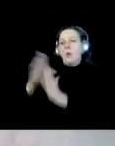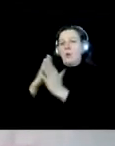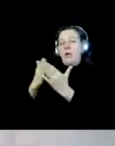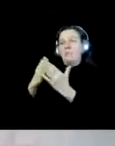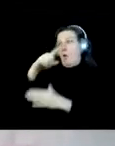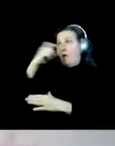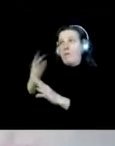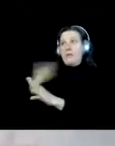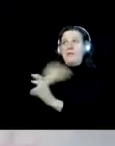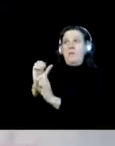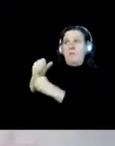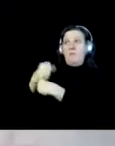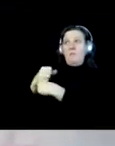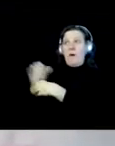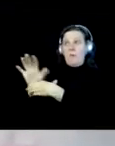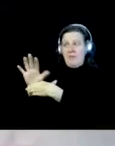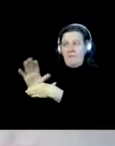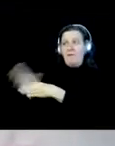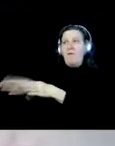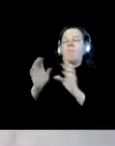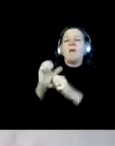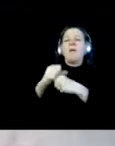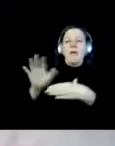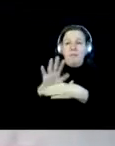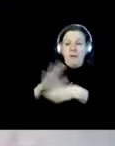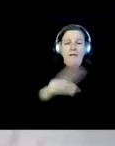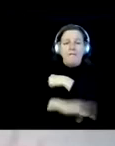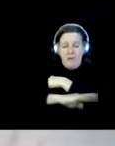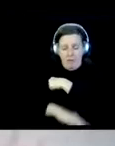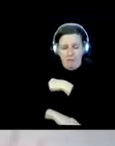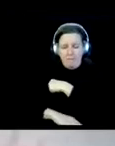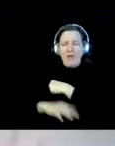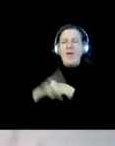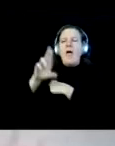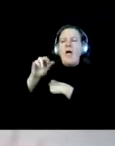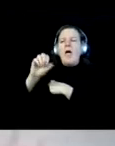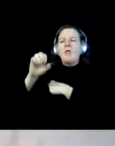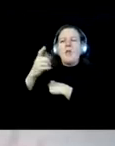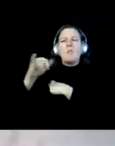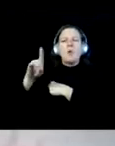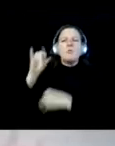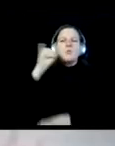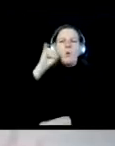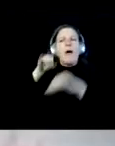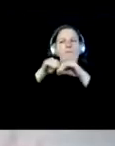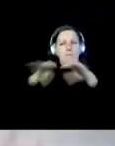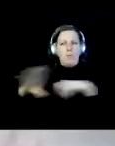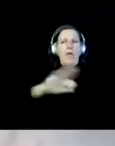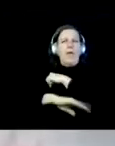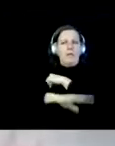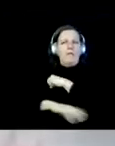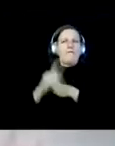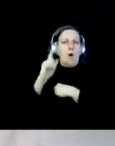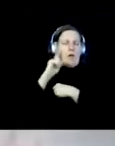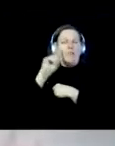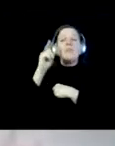in the fall, and the Rose Gold iPhone came out in the fall, I think. And I remember when the Rose Gold iPhone came out, I was like, wow,